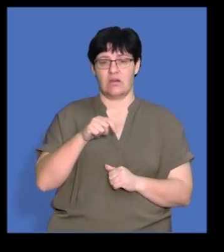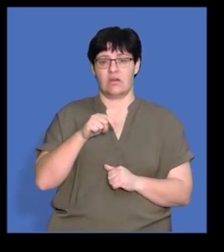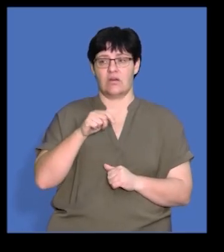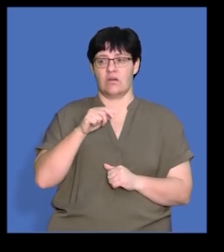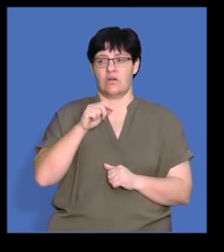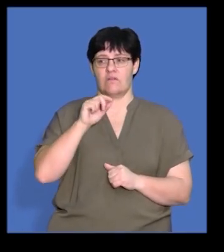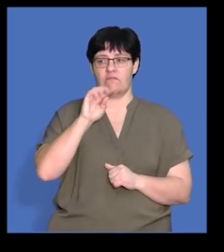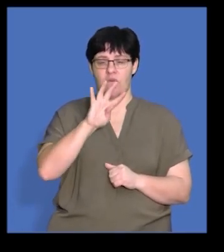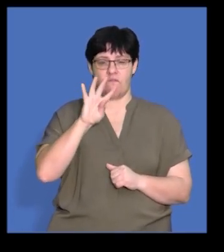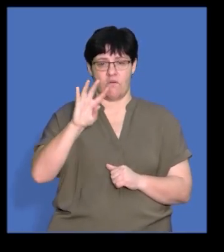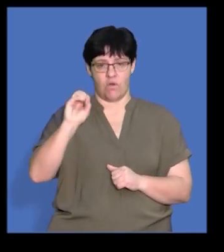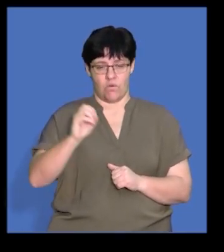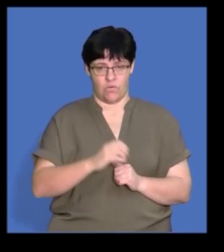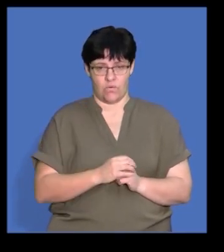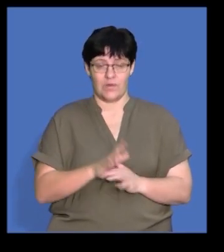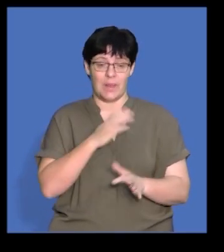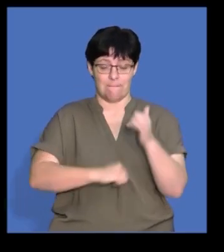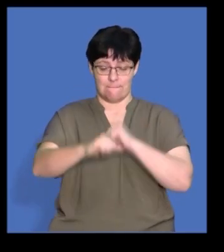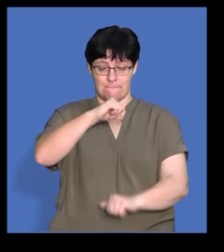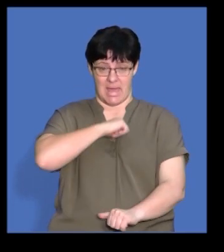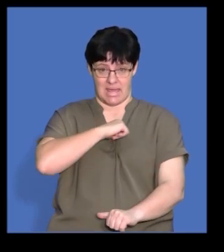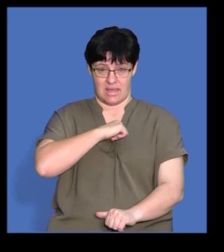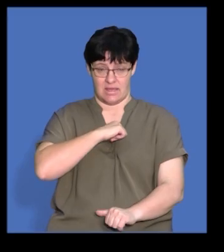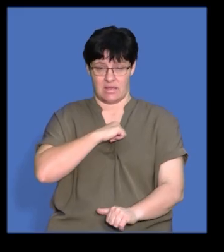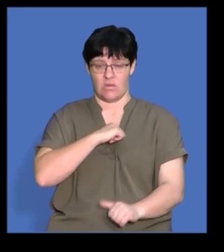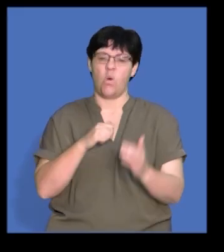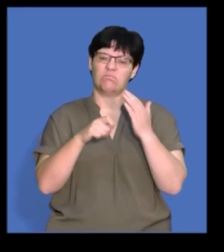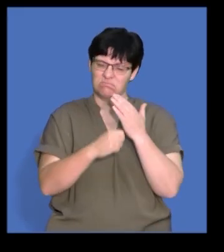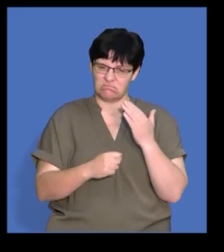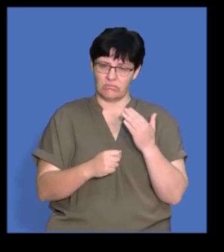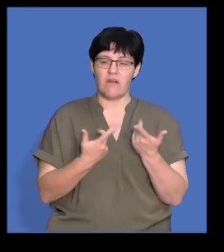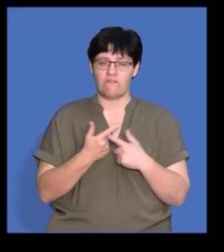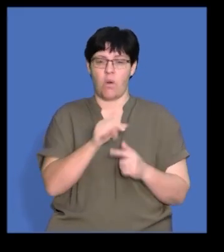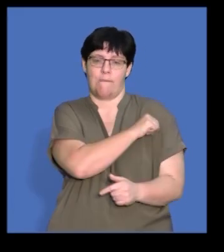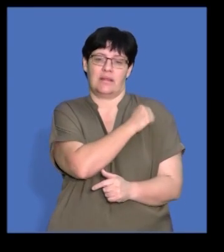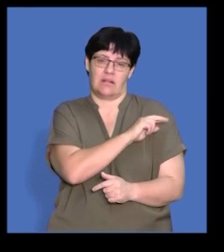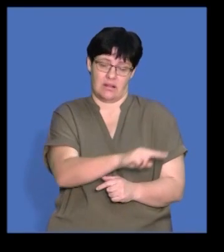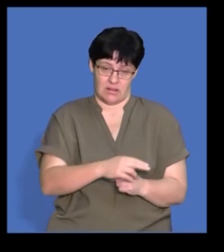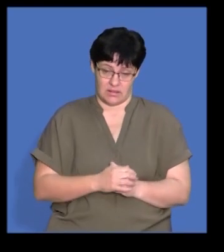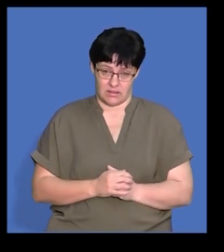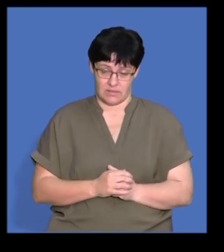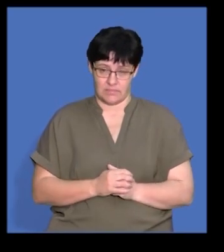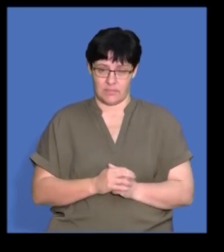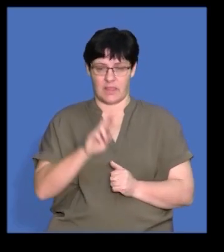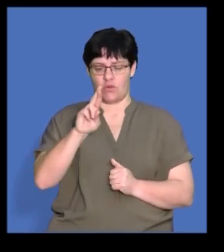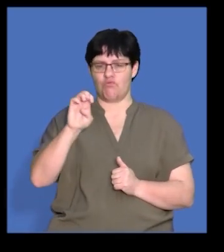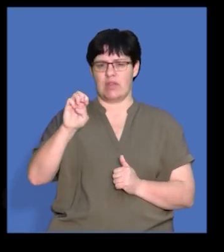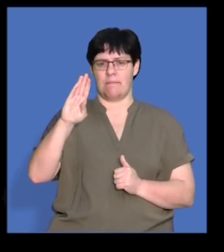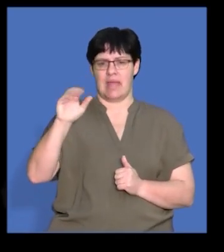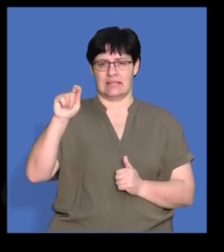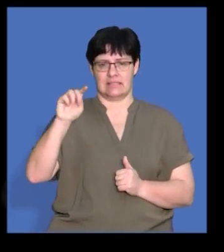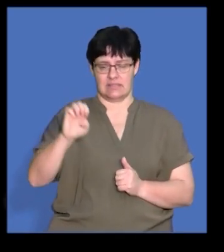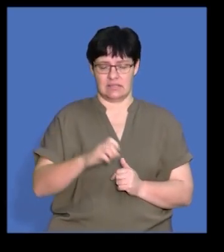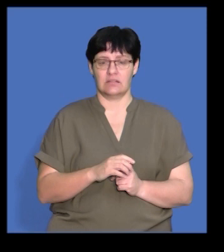7,440 Rand. That's his rebate that he gets for the medical aid. Now let's move on. It